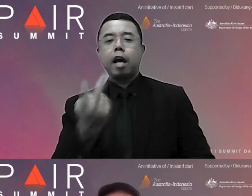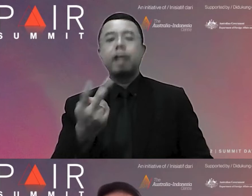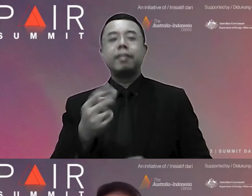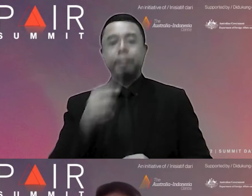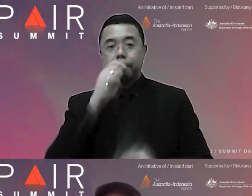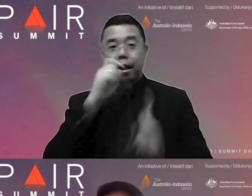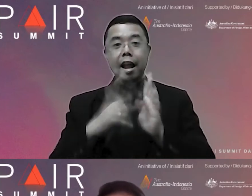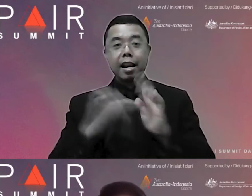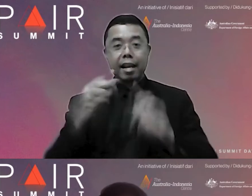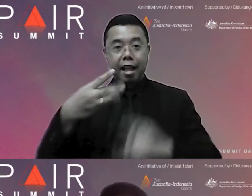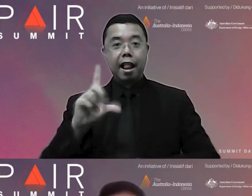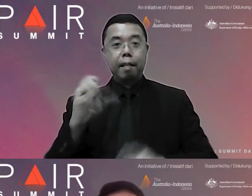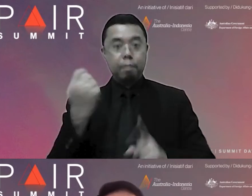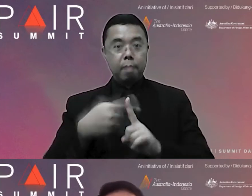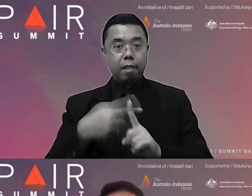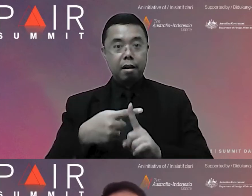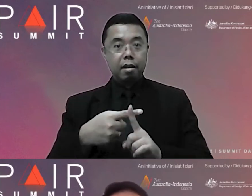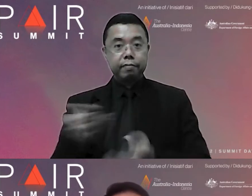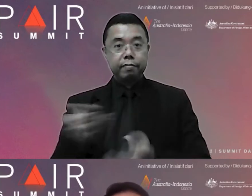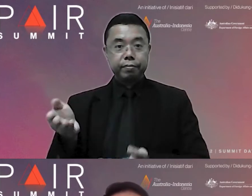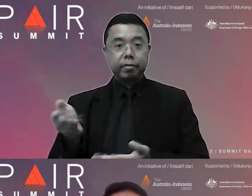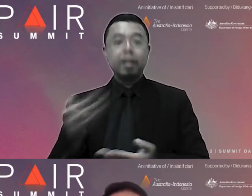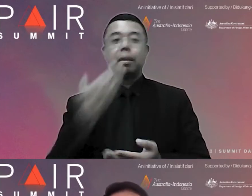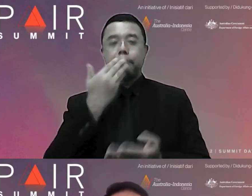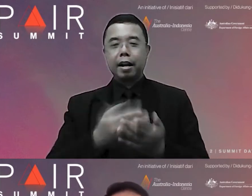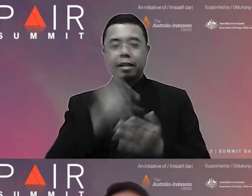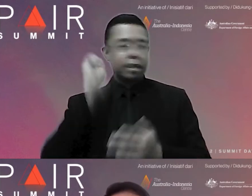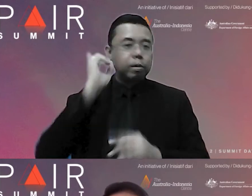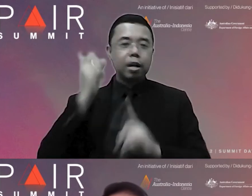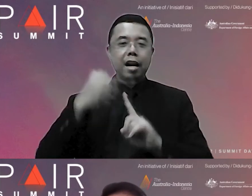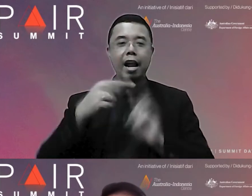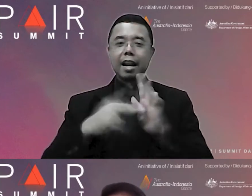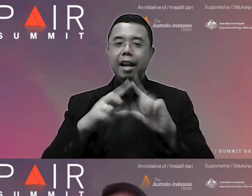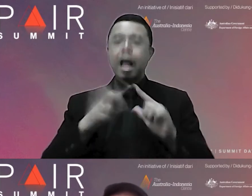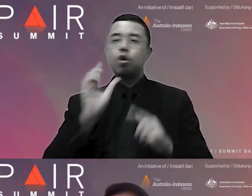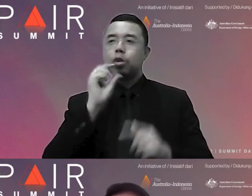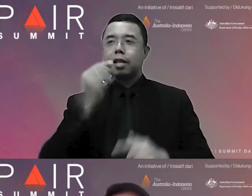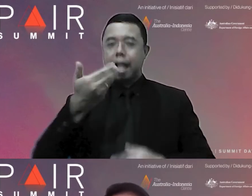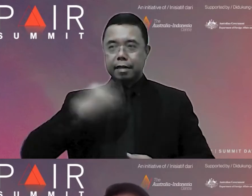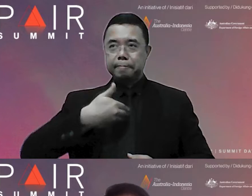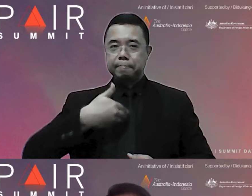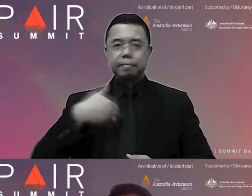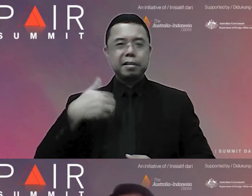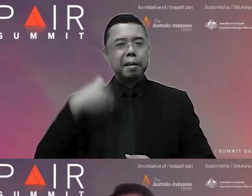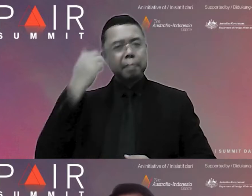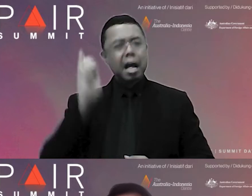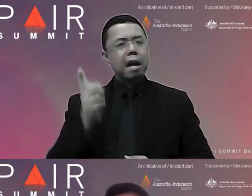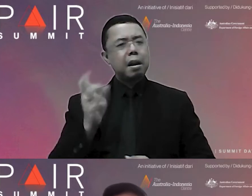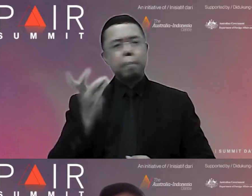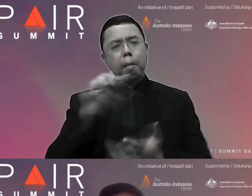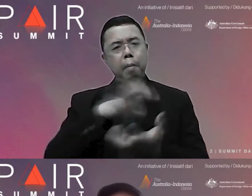Thank you, Bu Ratna, and thank you, Helen, for the questions. I think there are a number of factors that important, the key